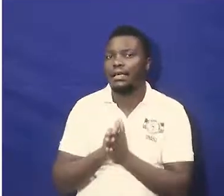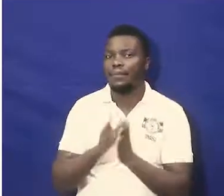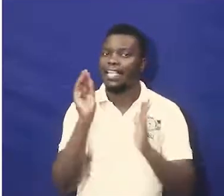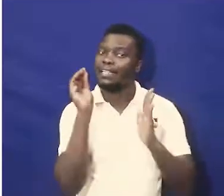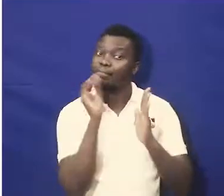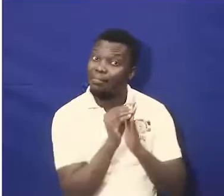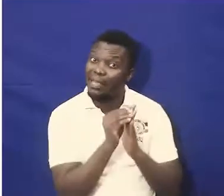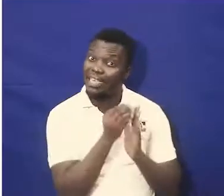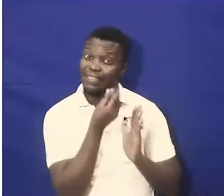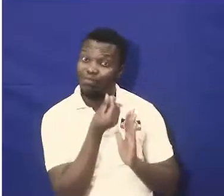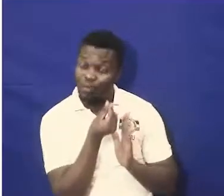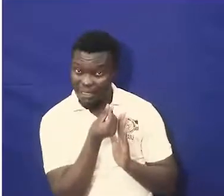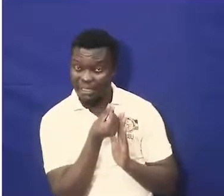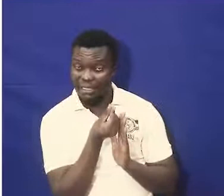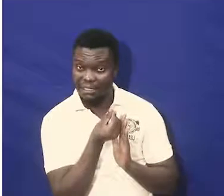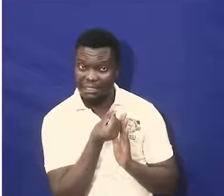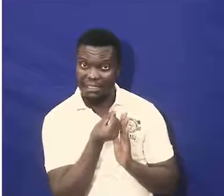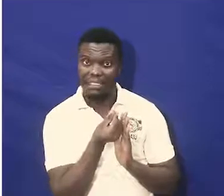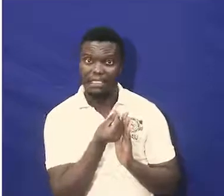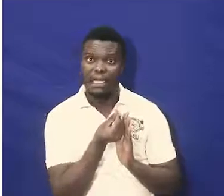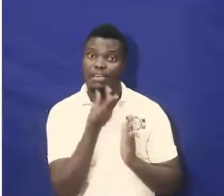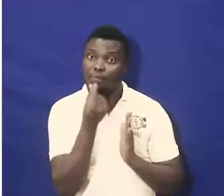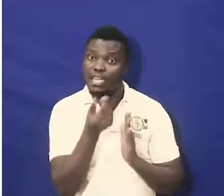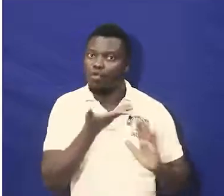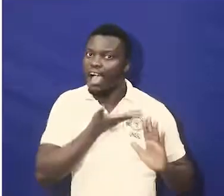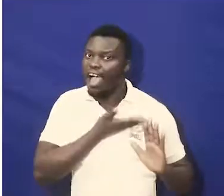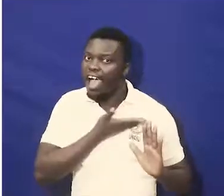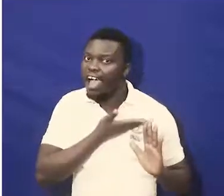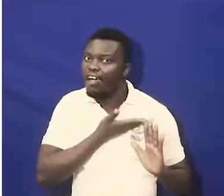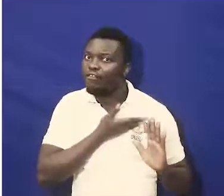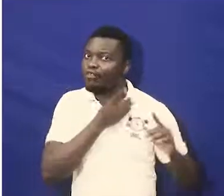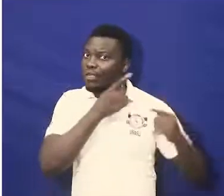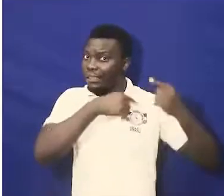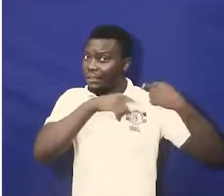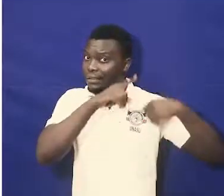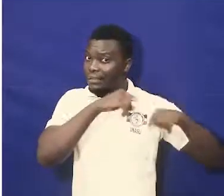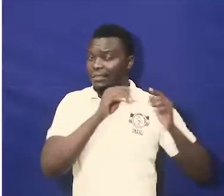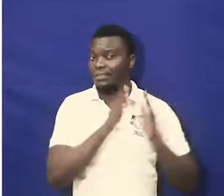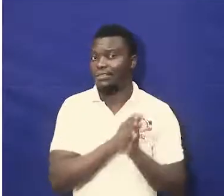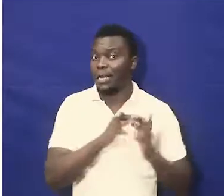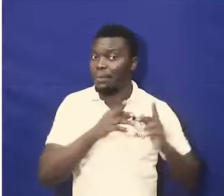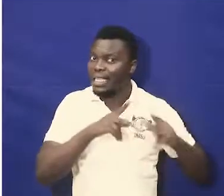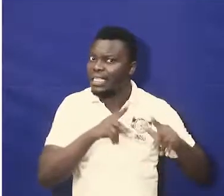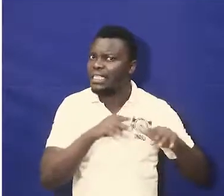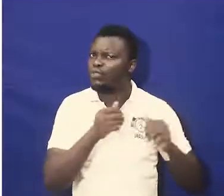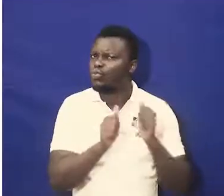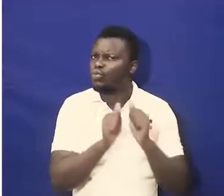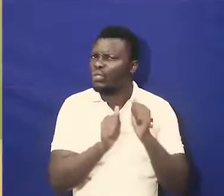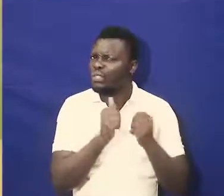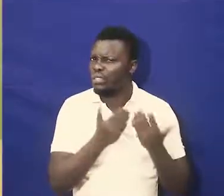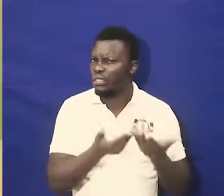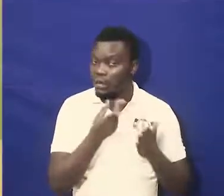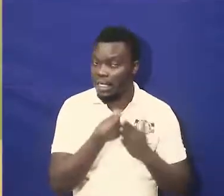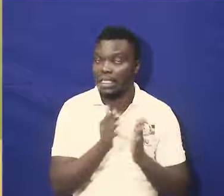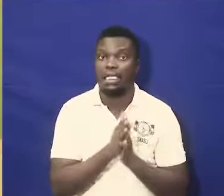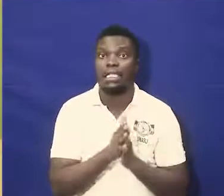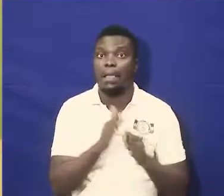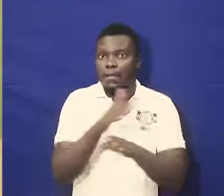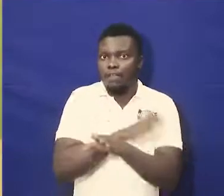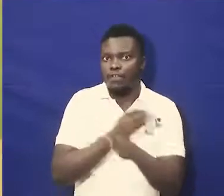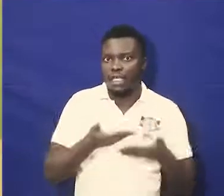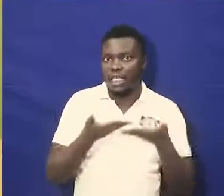marked price, the price that we had at the beginning before the discount is